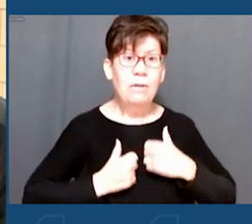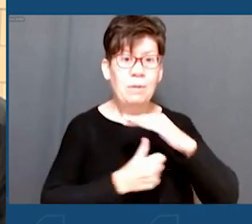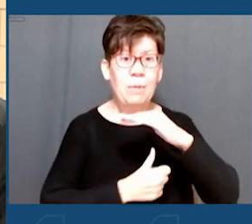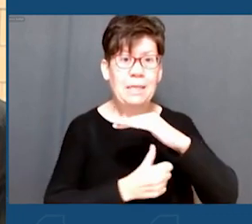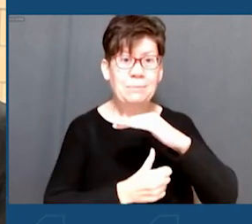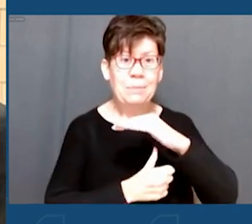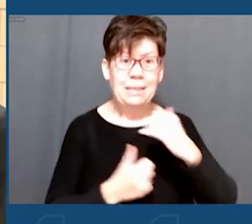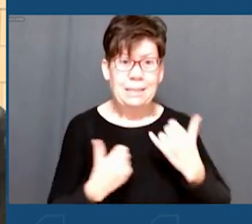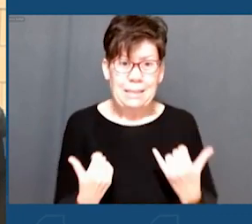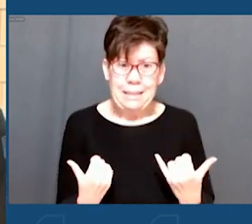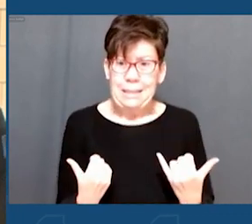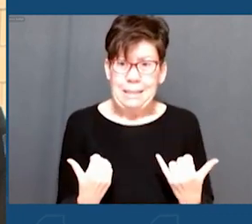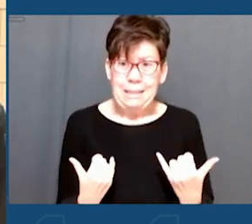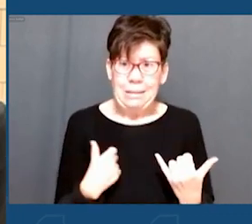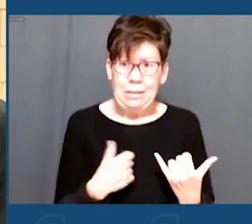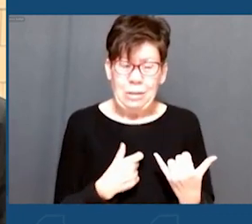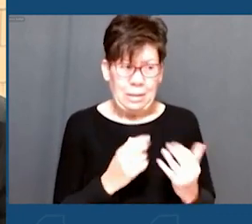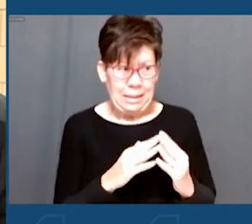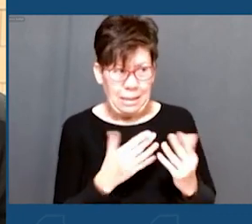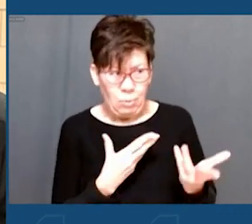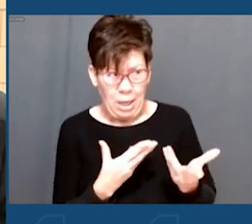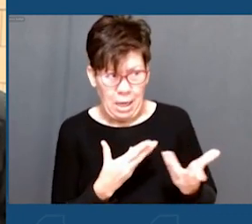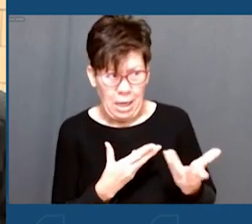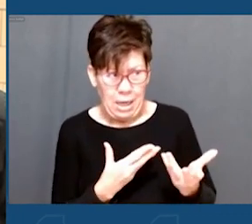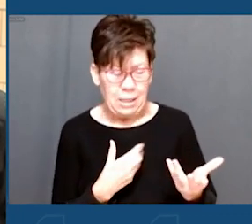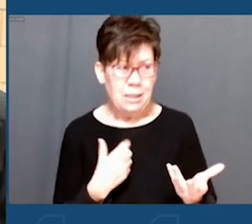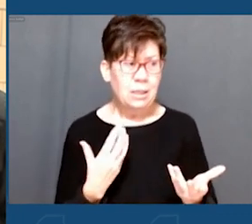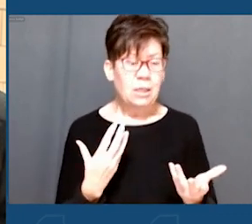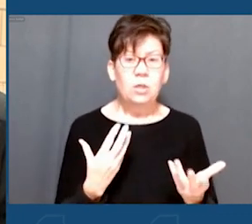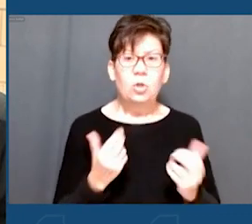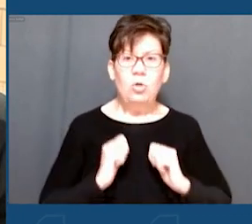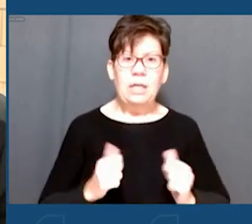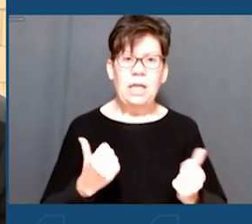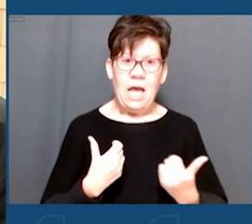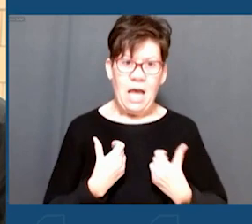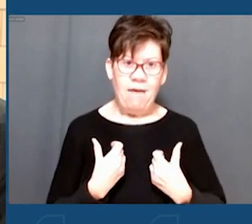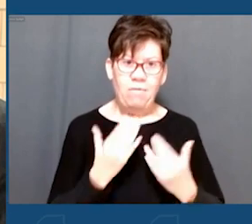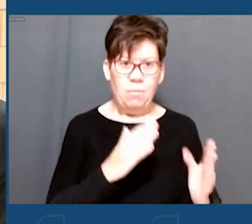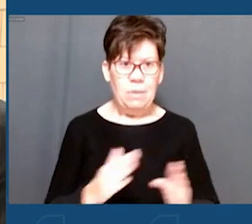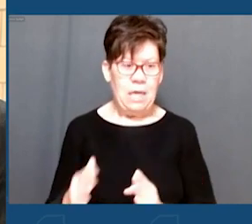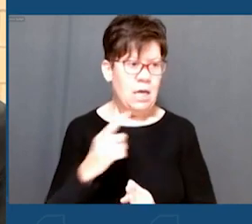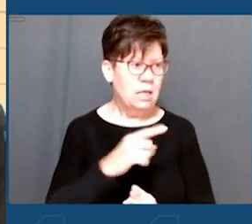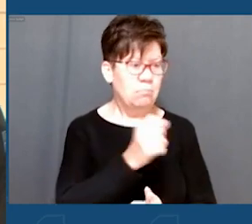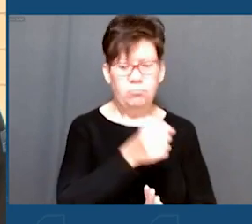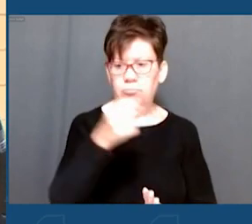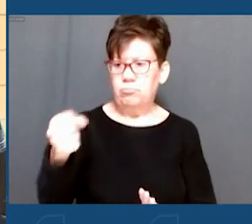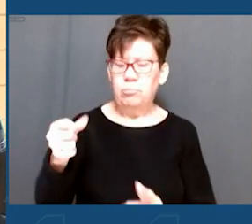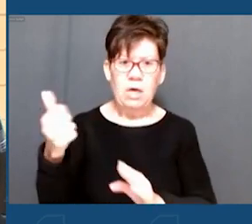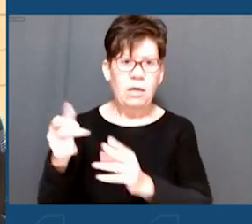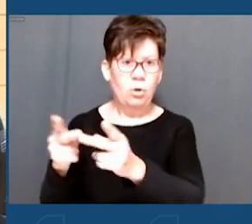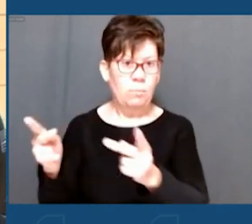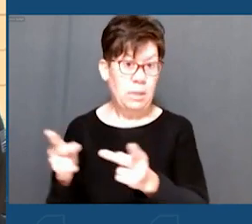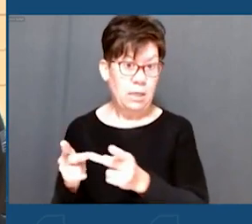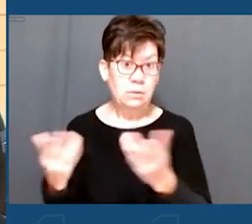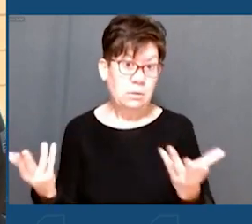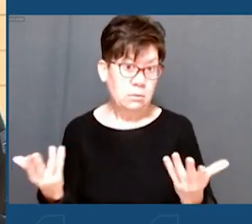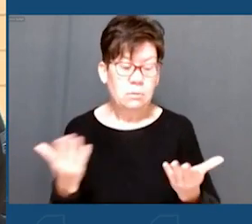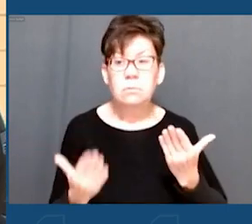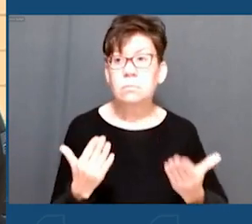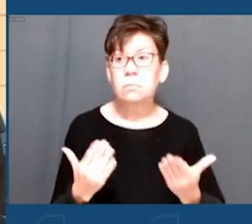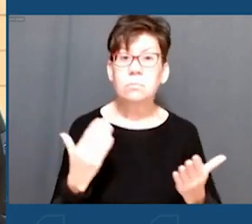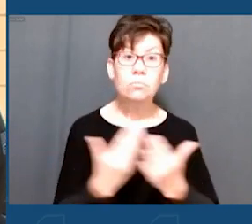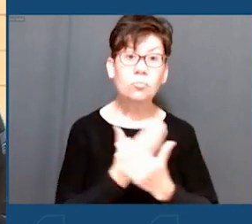we're having with the city is to have a relocation plan for you, perhaps in some of the new permanent housing that's being